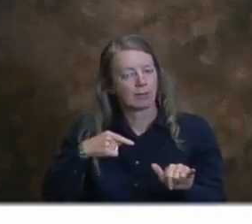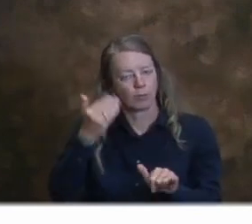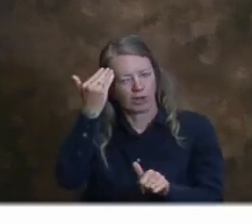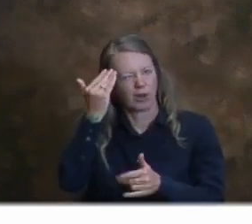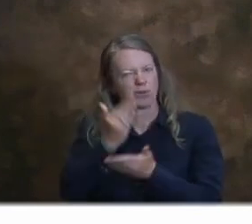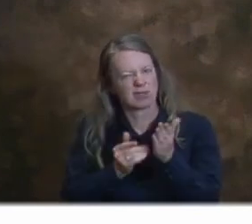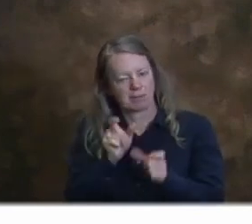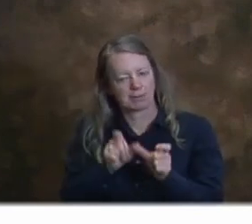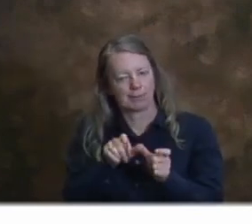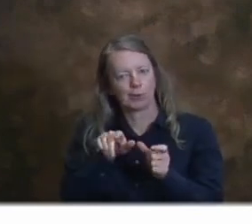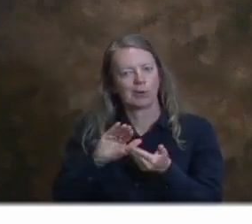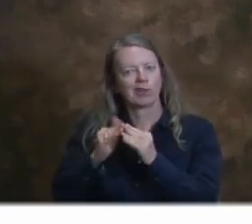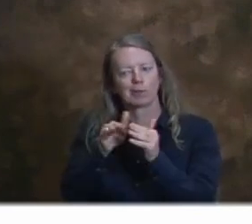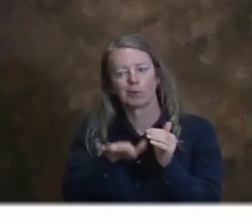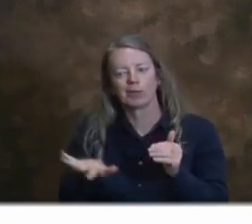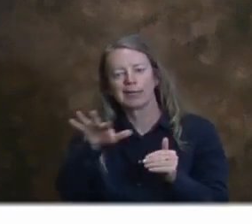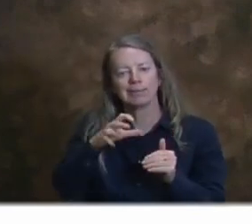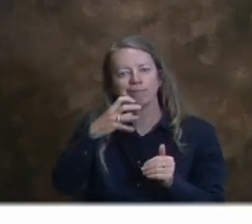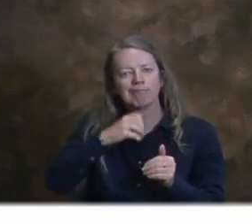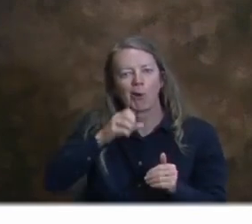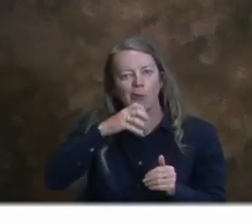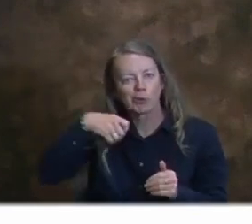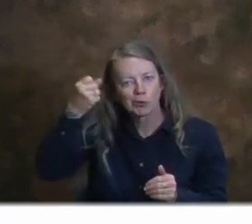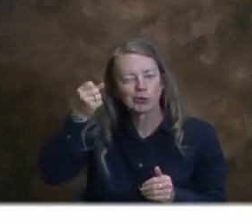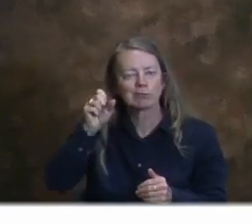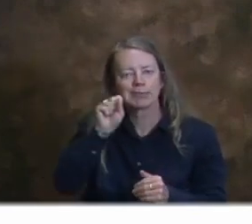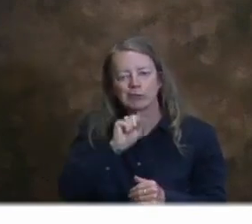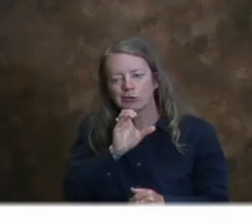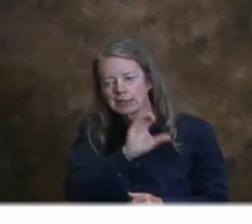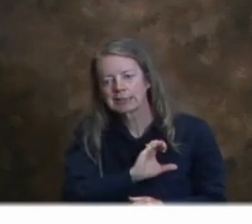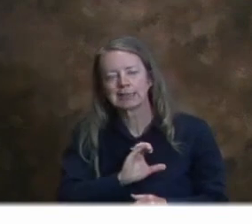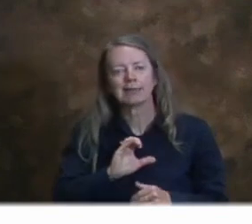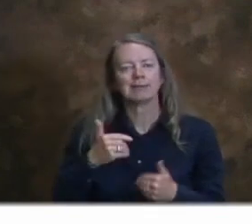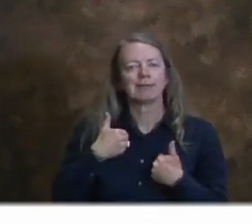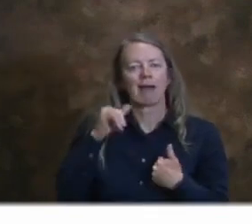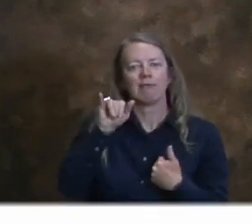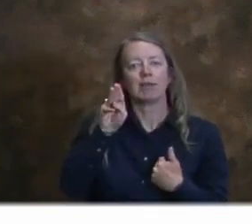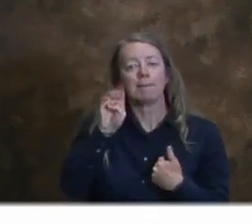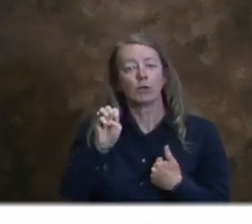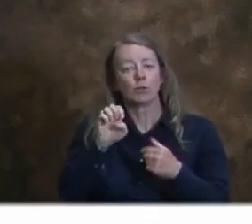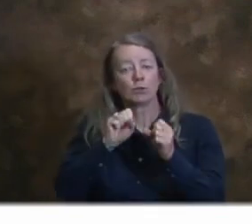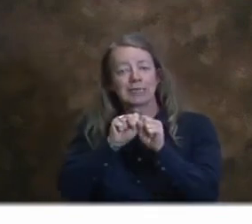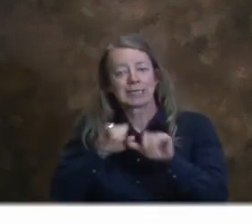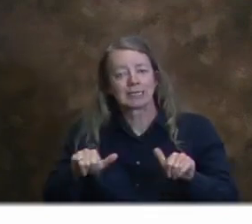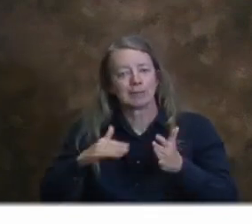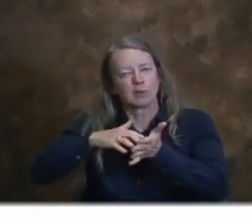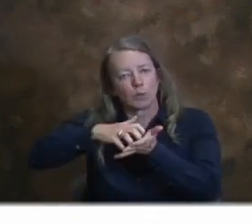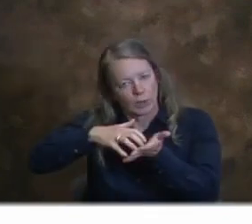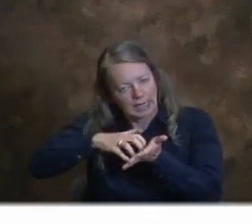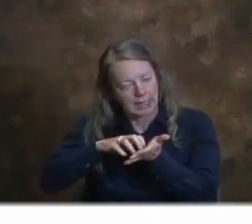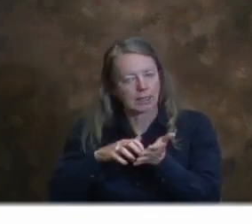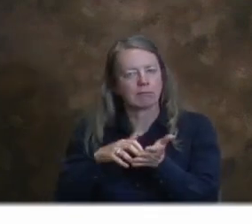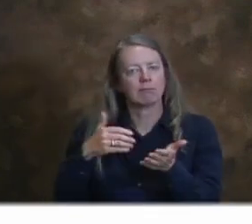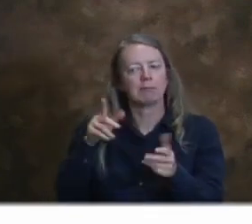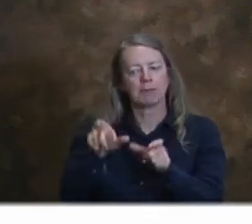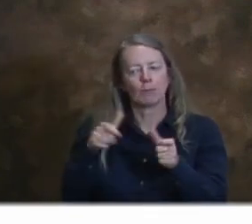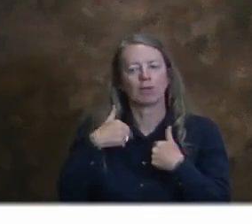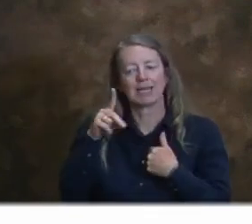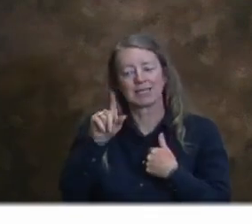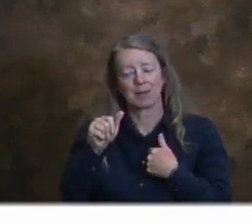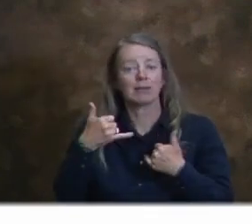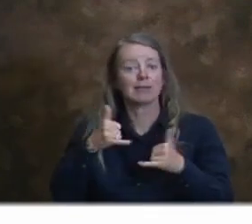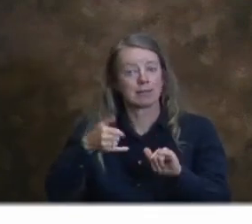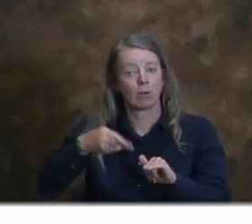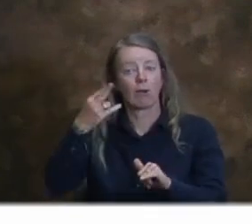as our elders, people who are immunocompromised, and people with disabilities are still at a higher risk for serious illness. So